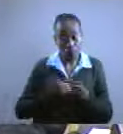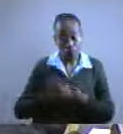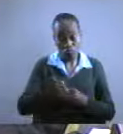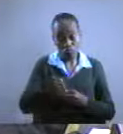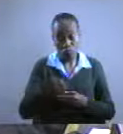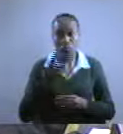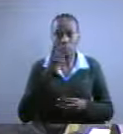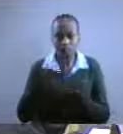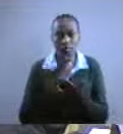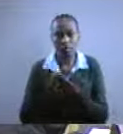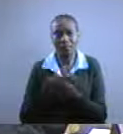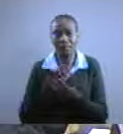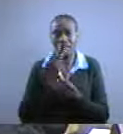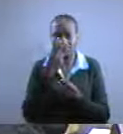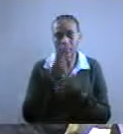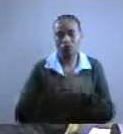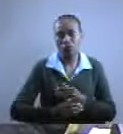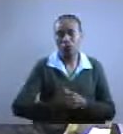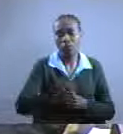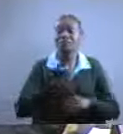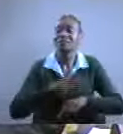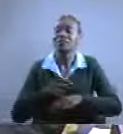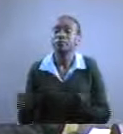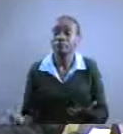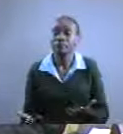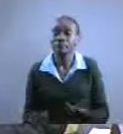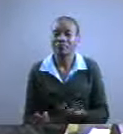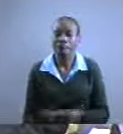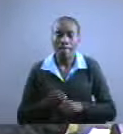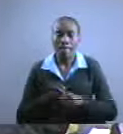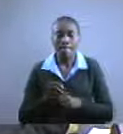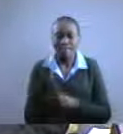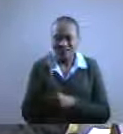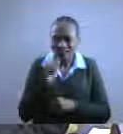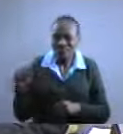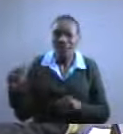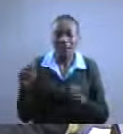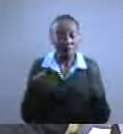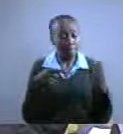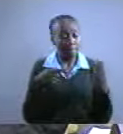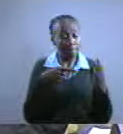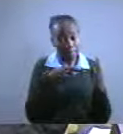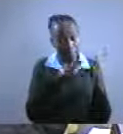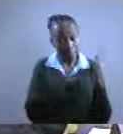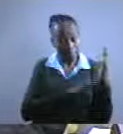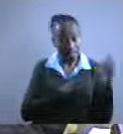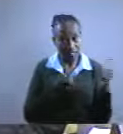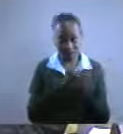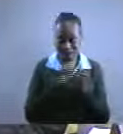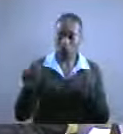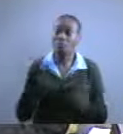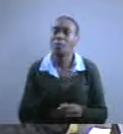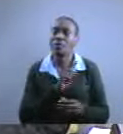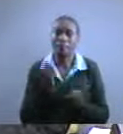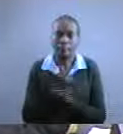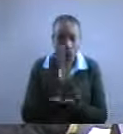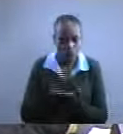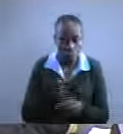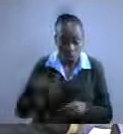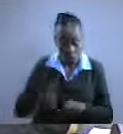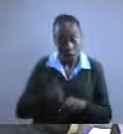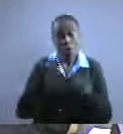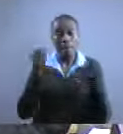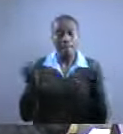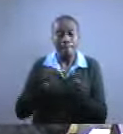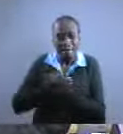Peaks model of financial regulations. The primary objective of the bill is to ensure our financial services industry will be